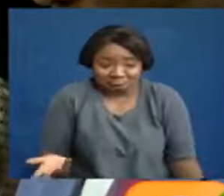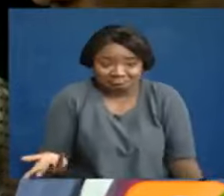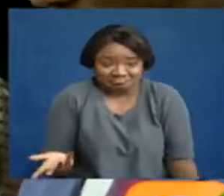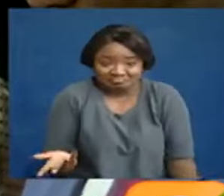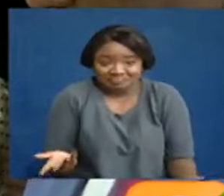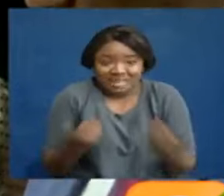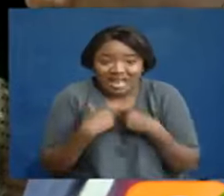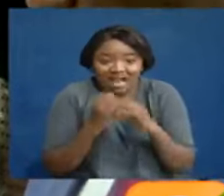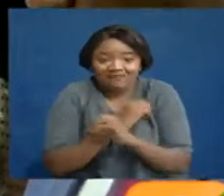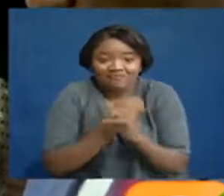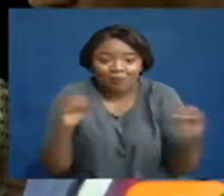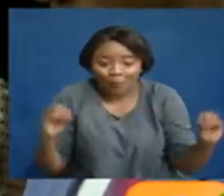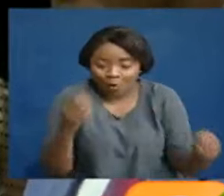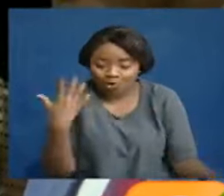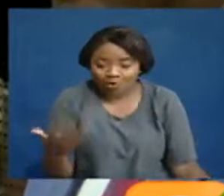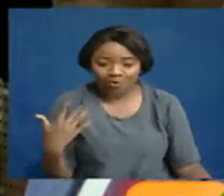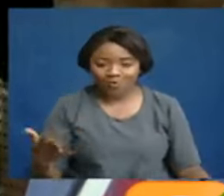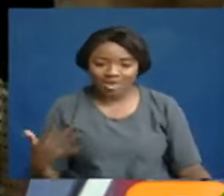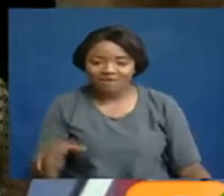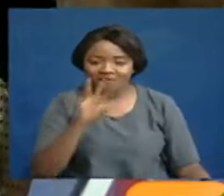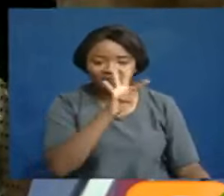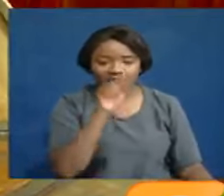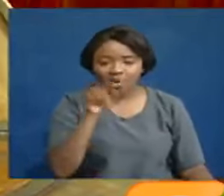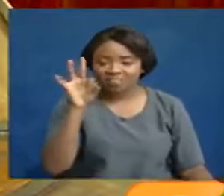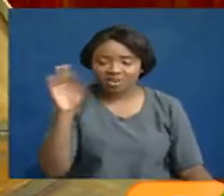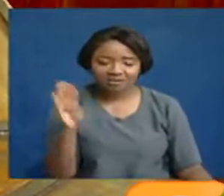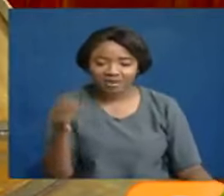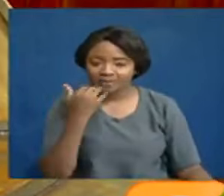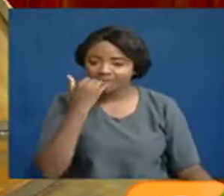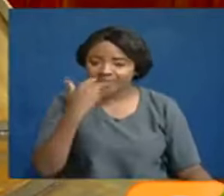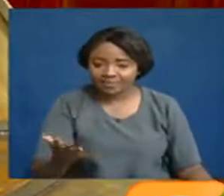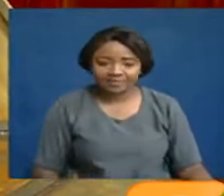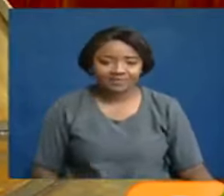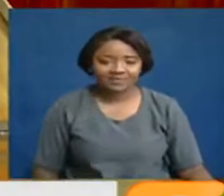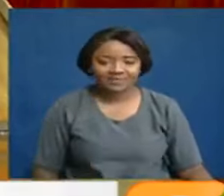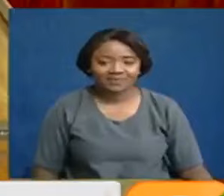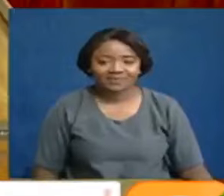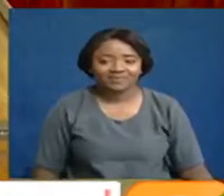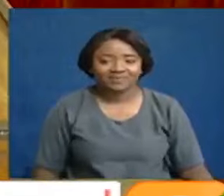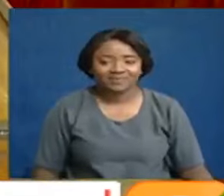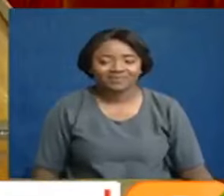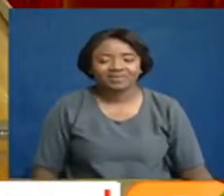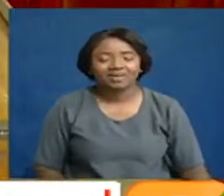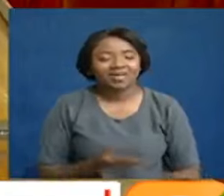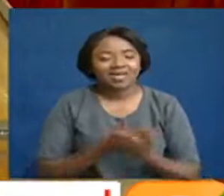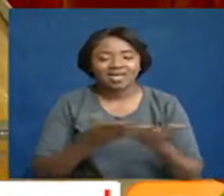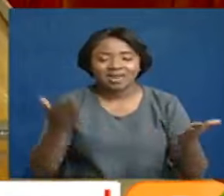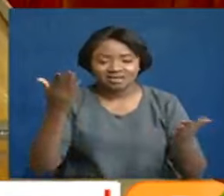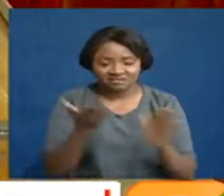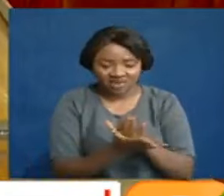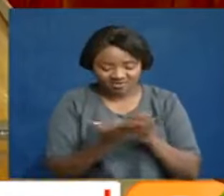never been any written document of 4.3 billion. Every other time when you are signing a